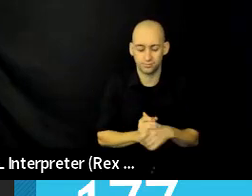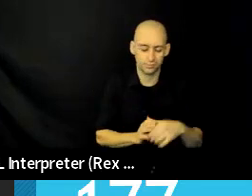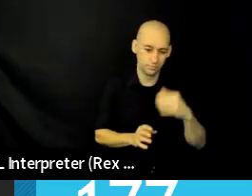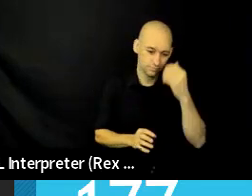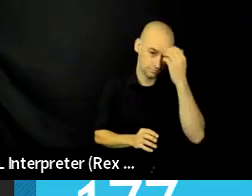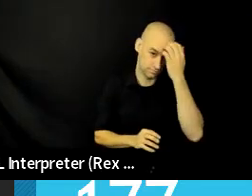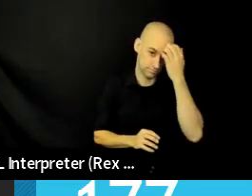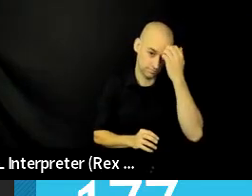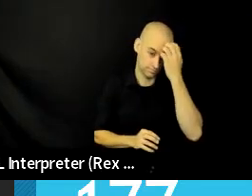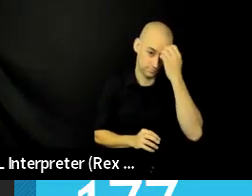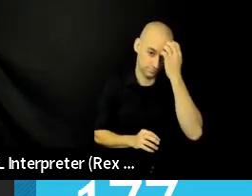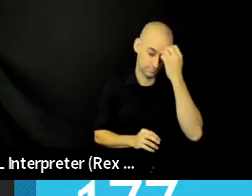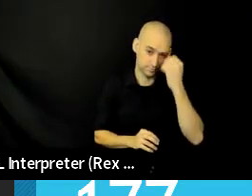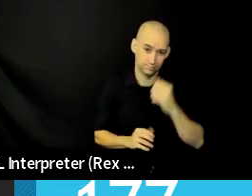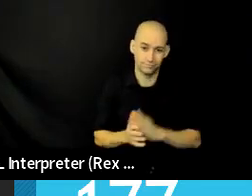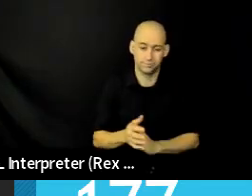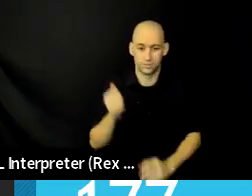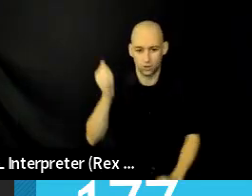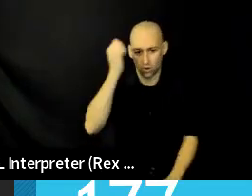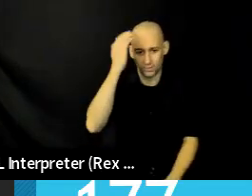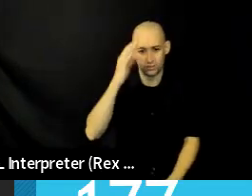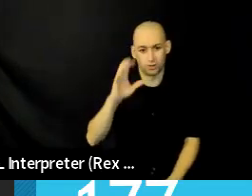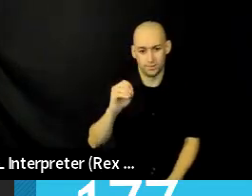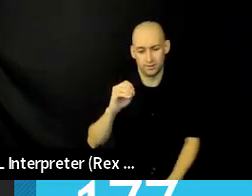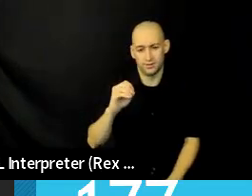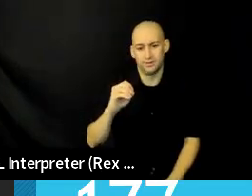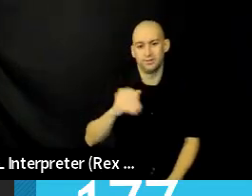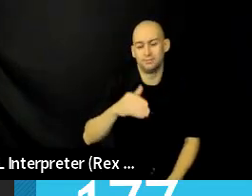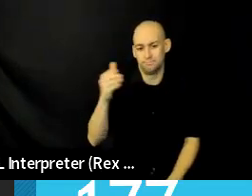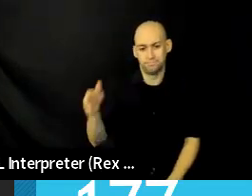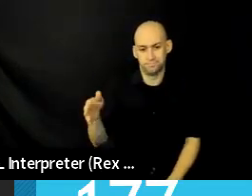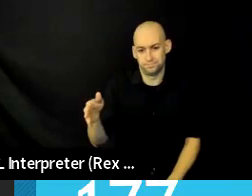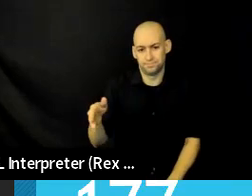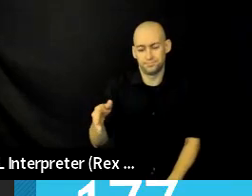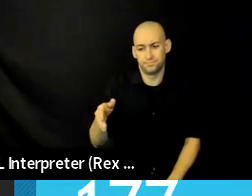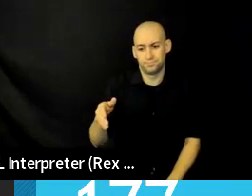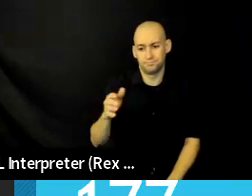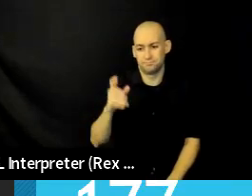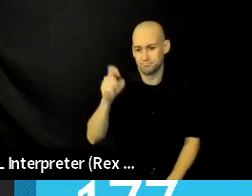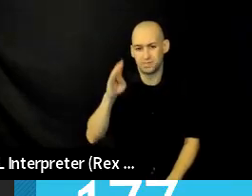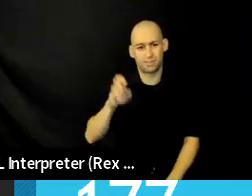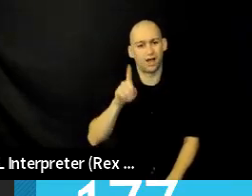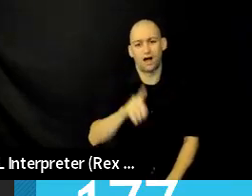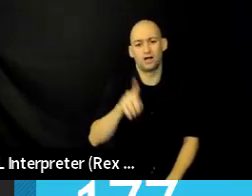include the trash company and it must be hundreds of